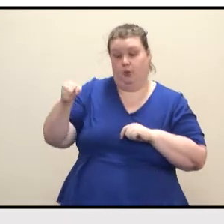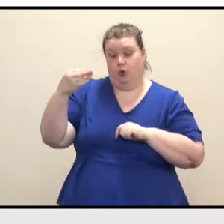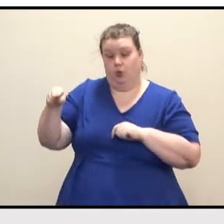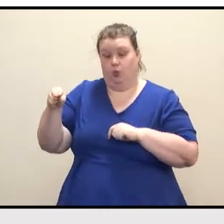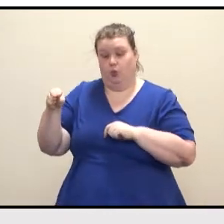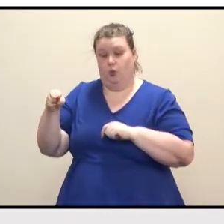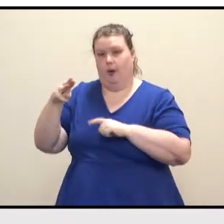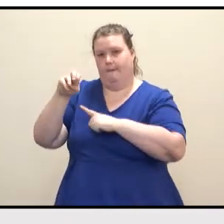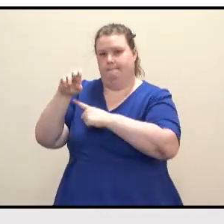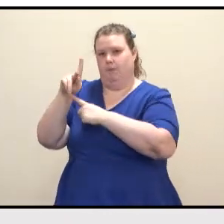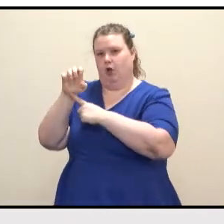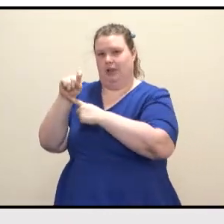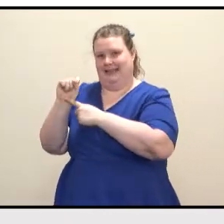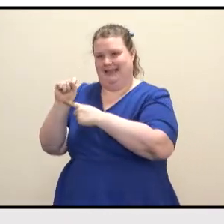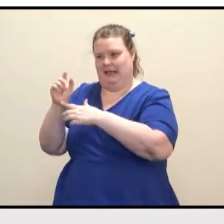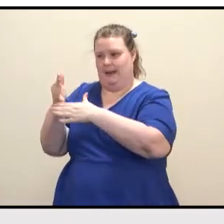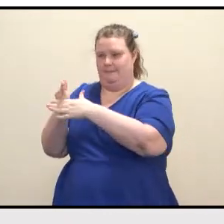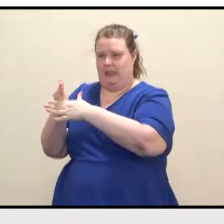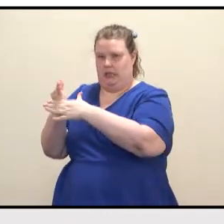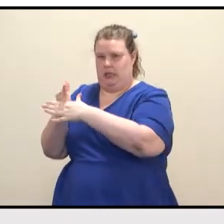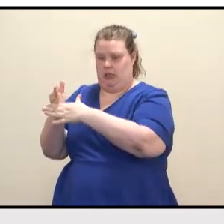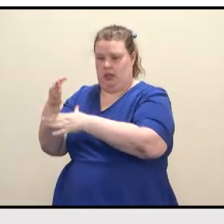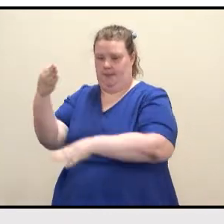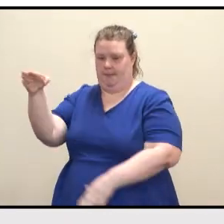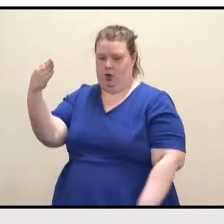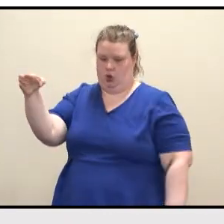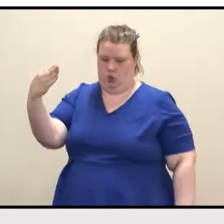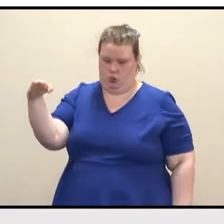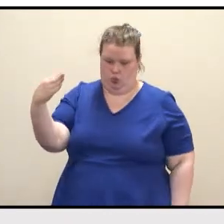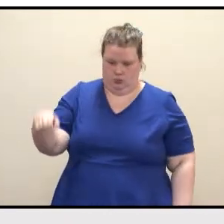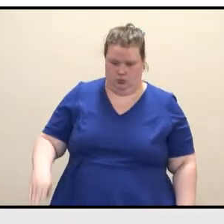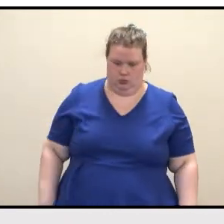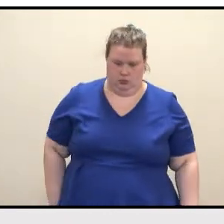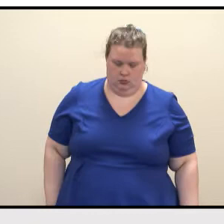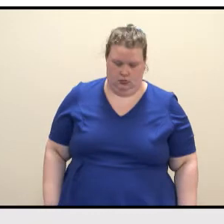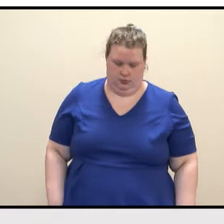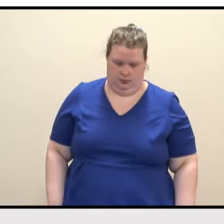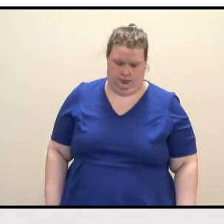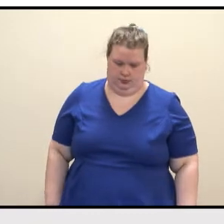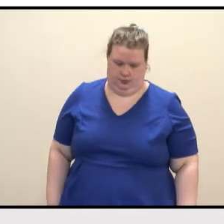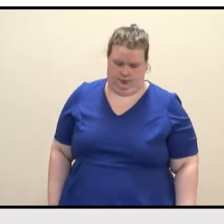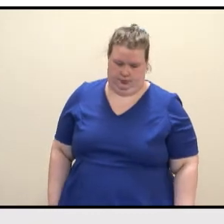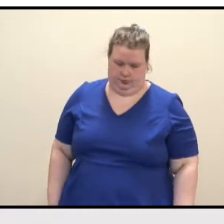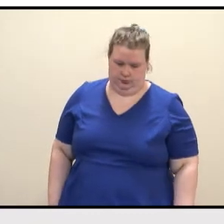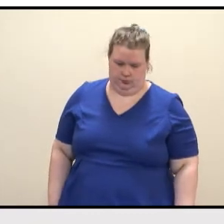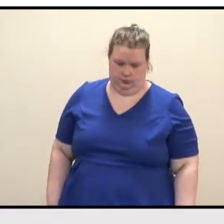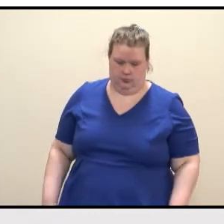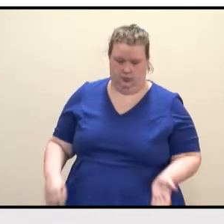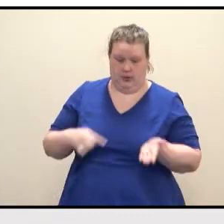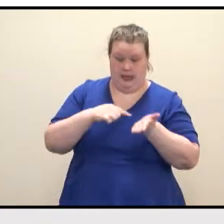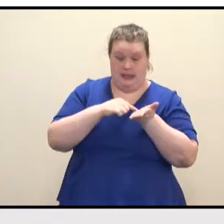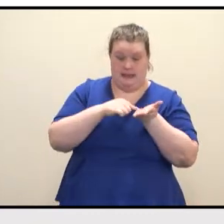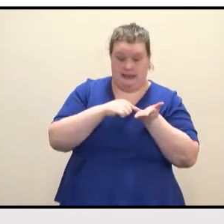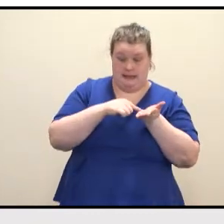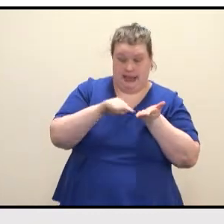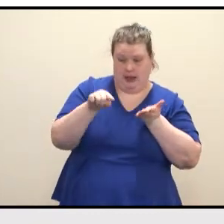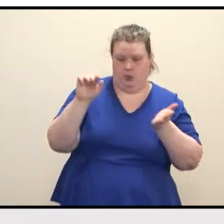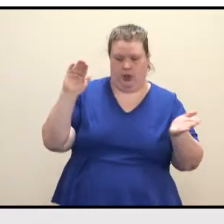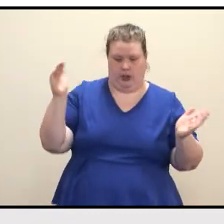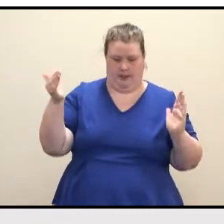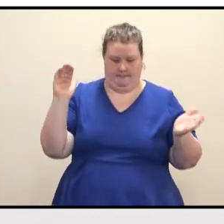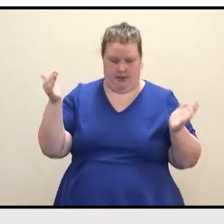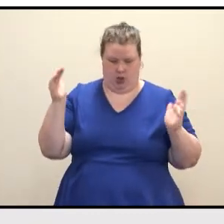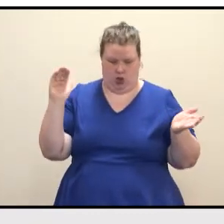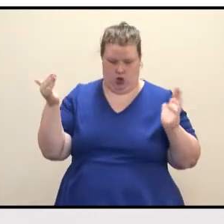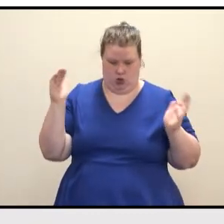median, which is the blue line. And so you can see there to where, a salary basically compares at the surveyed years. We